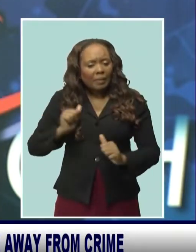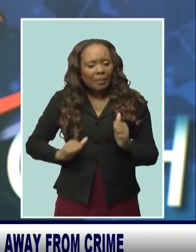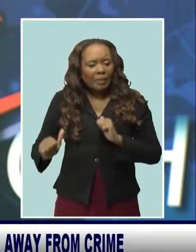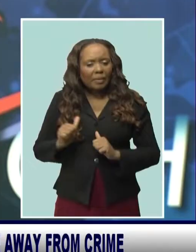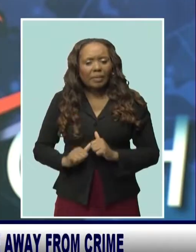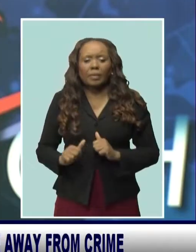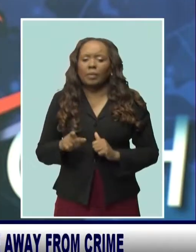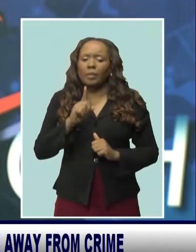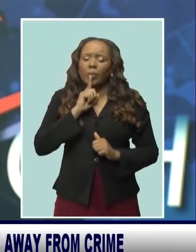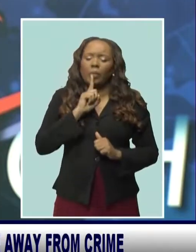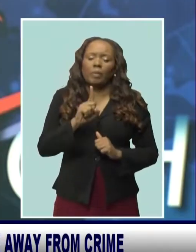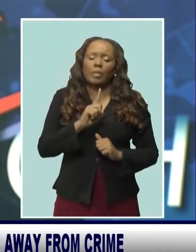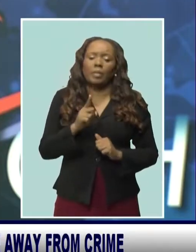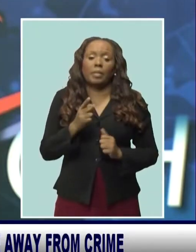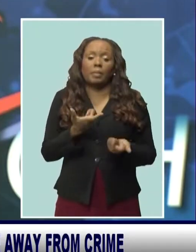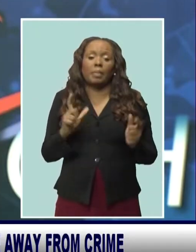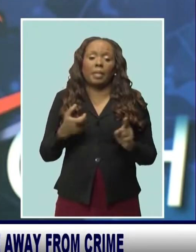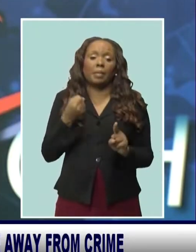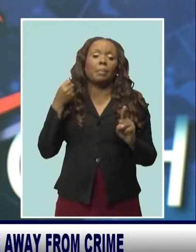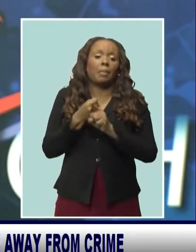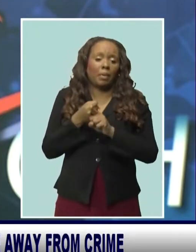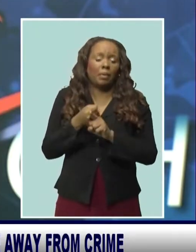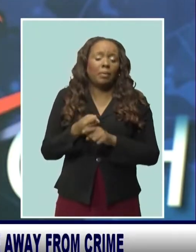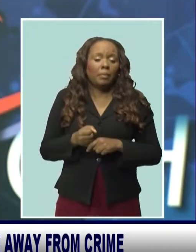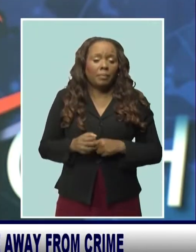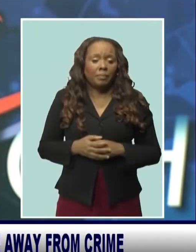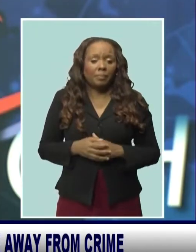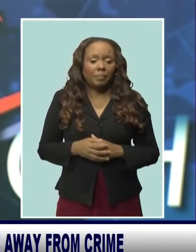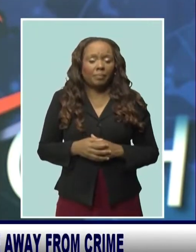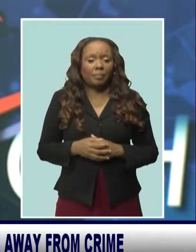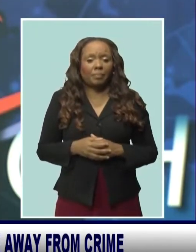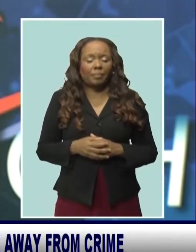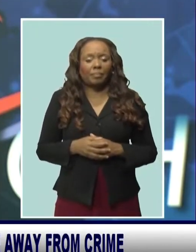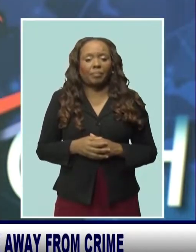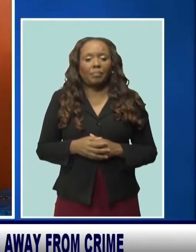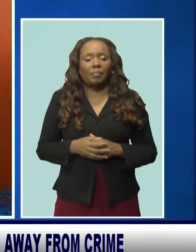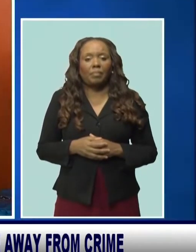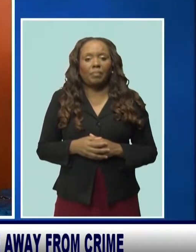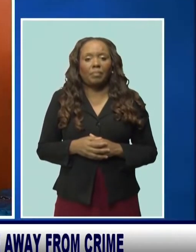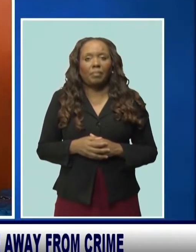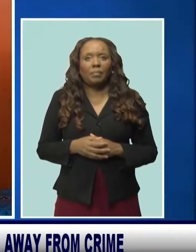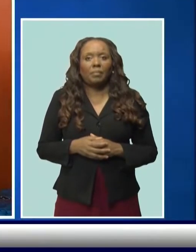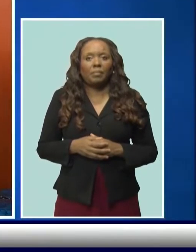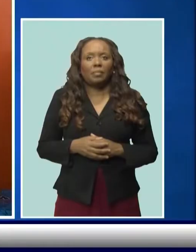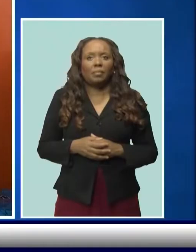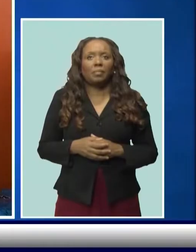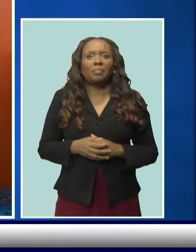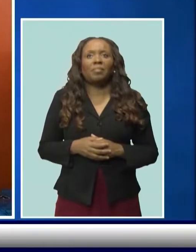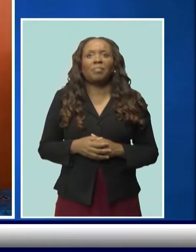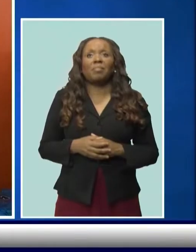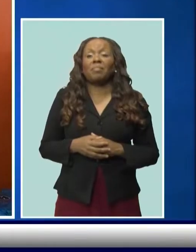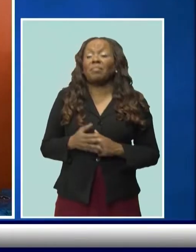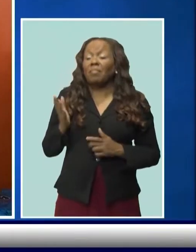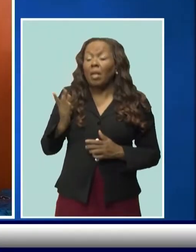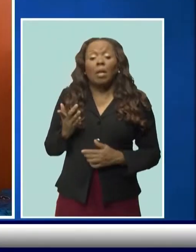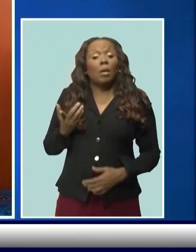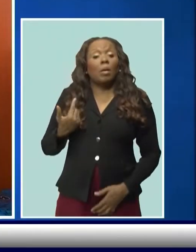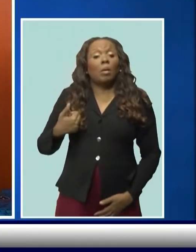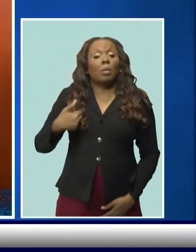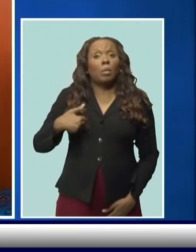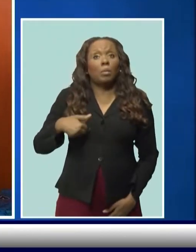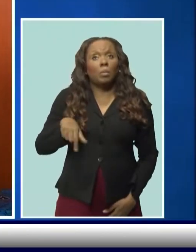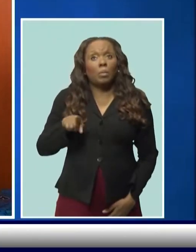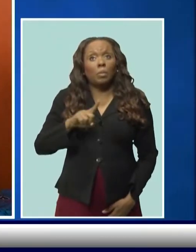the influence and impact the foundation can have. Because of the nature of who we are and where we